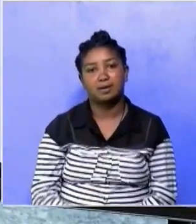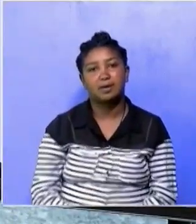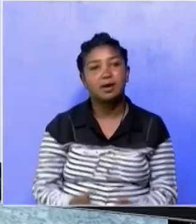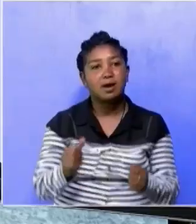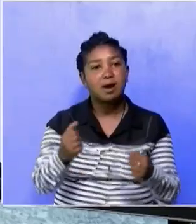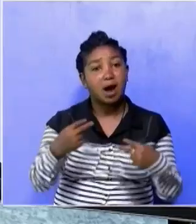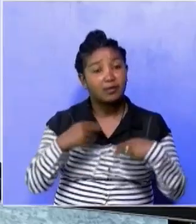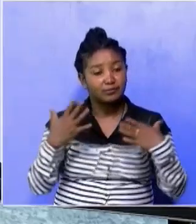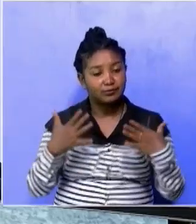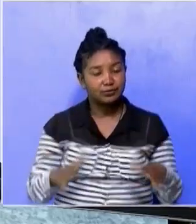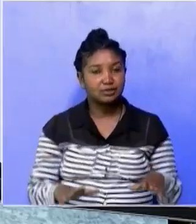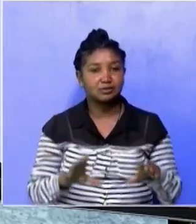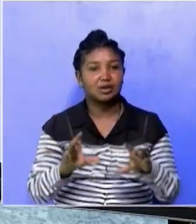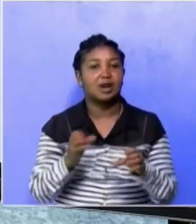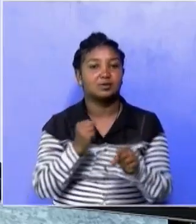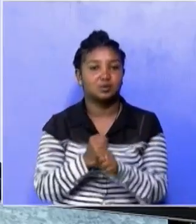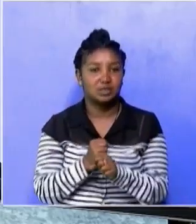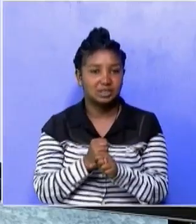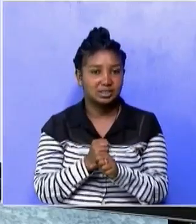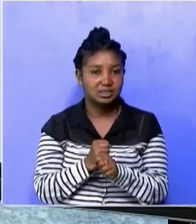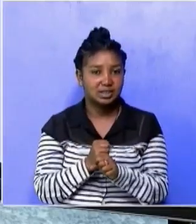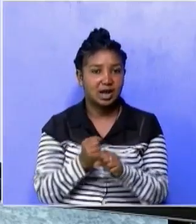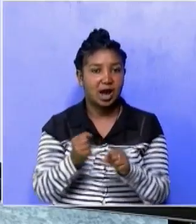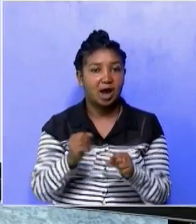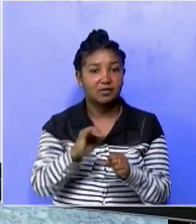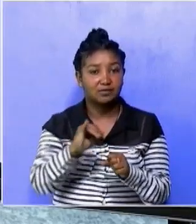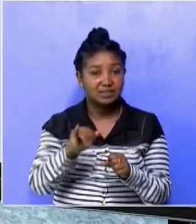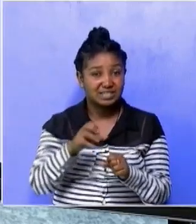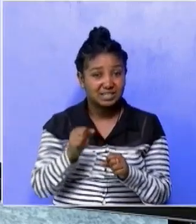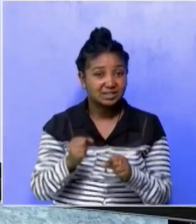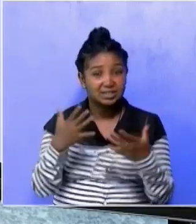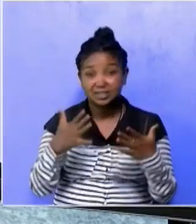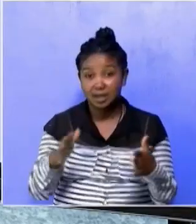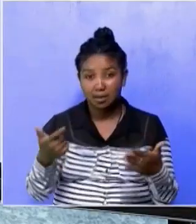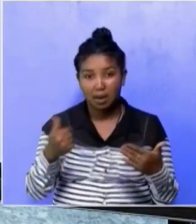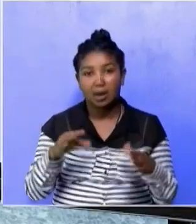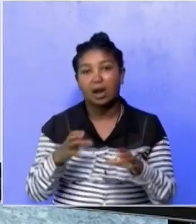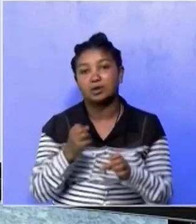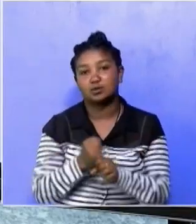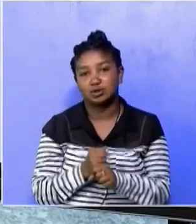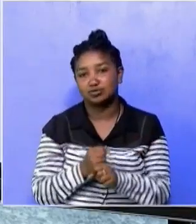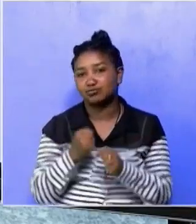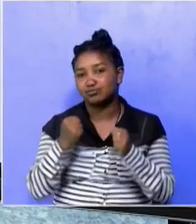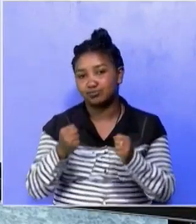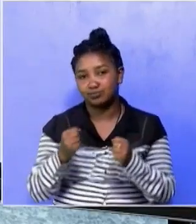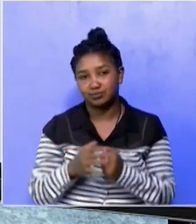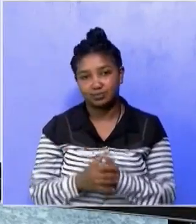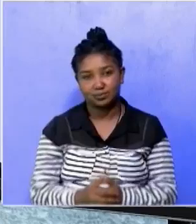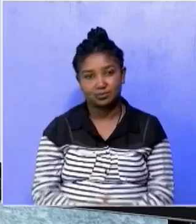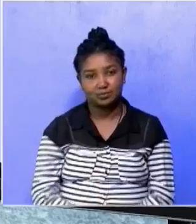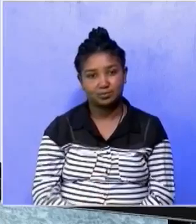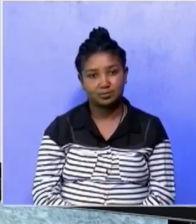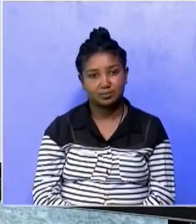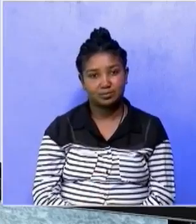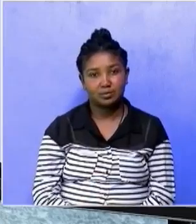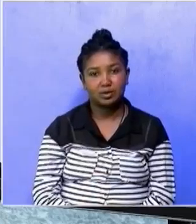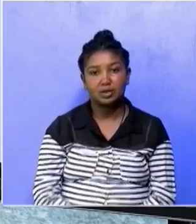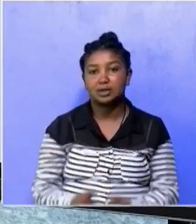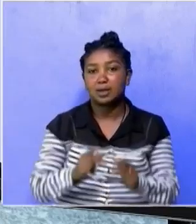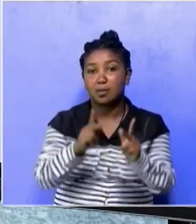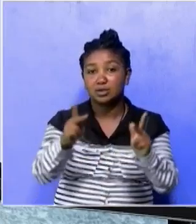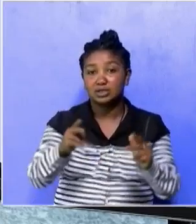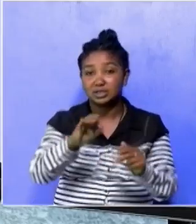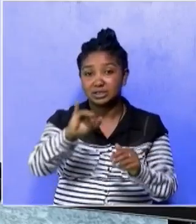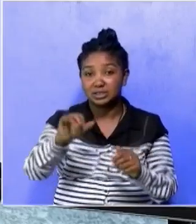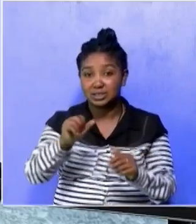I've just done my classwork. Yeah, I've just done my classwork. Possible. The position of